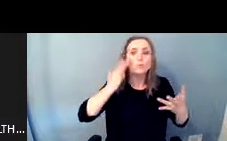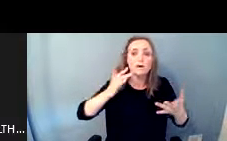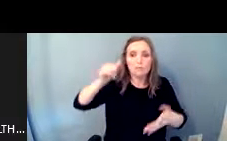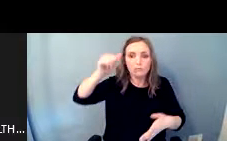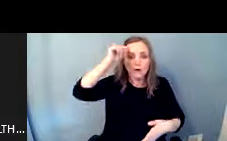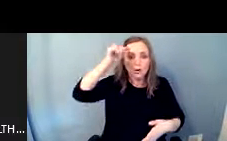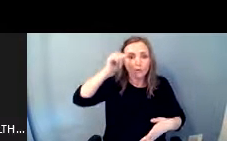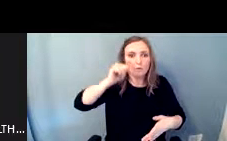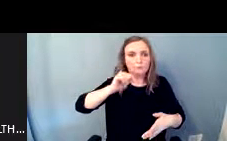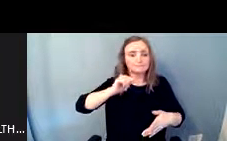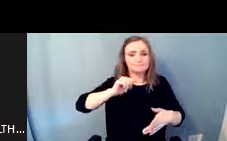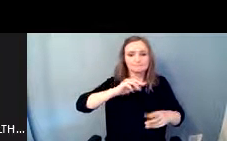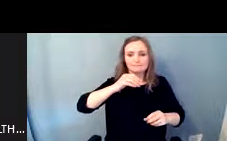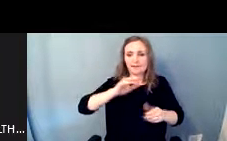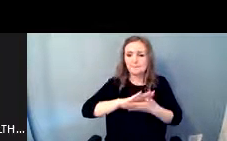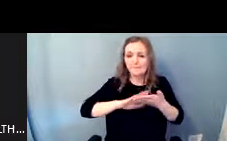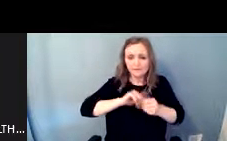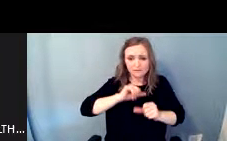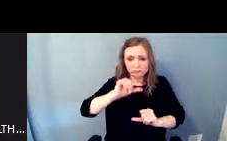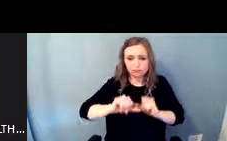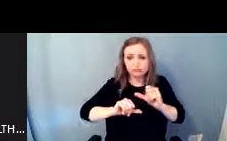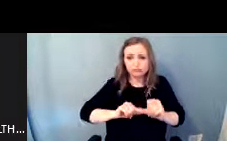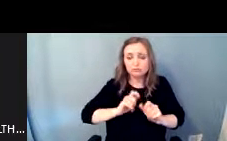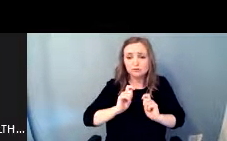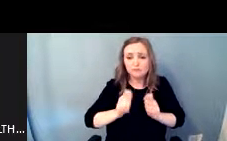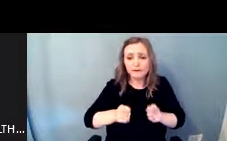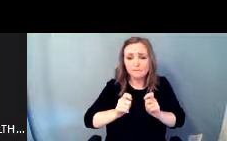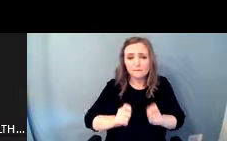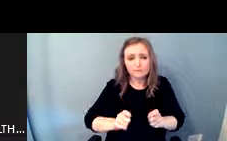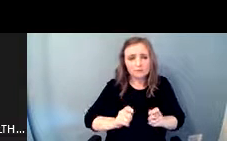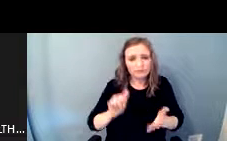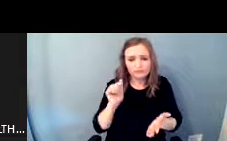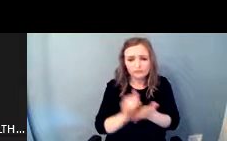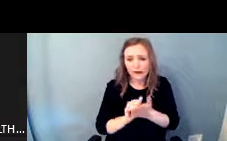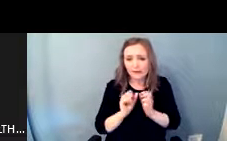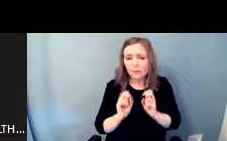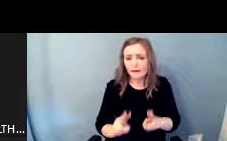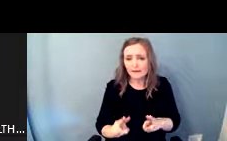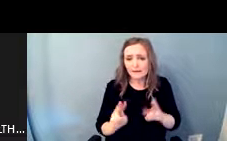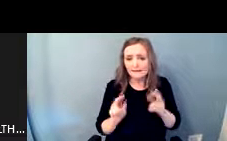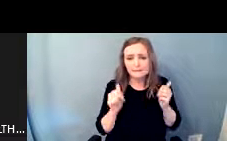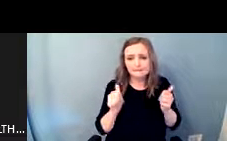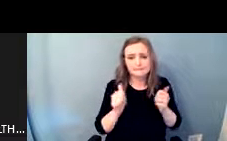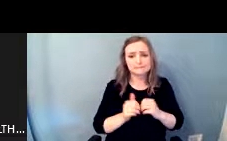beginning. Could we go to the next slide, please, Chloe?